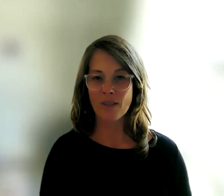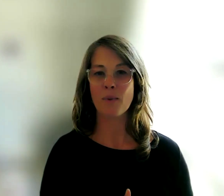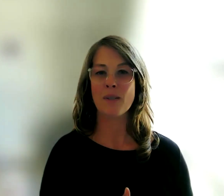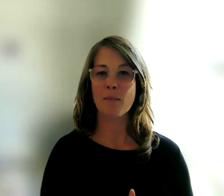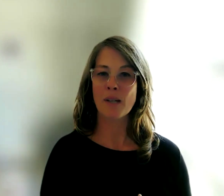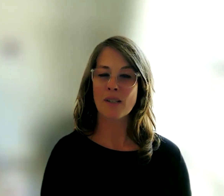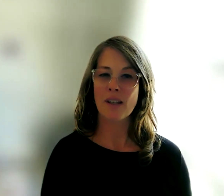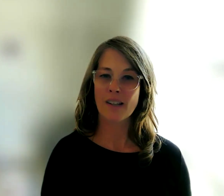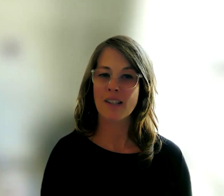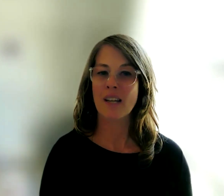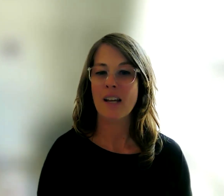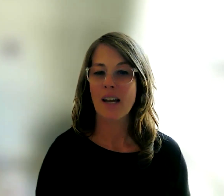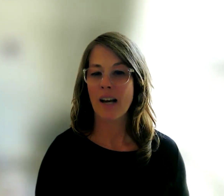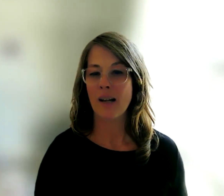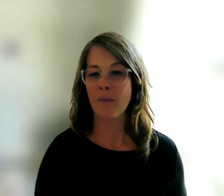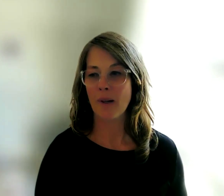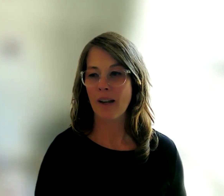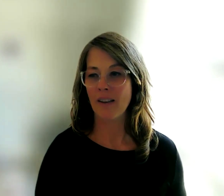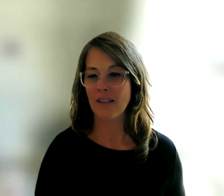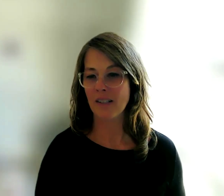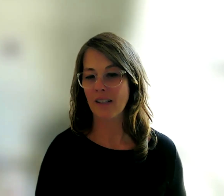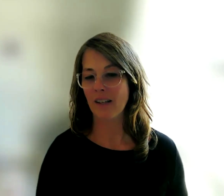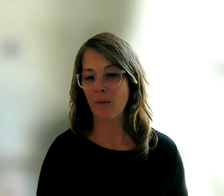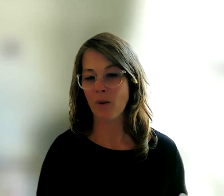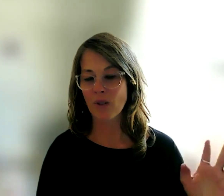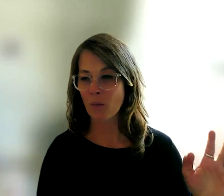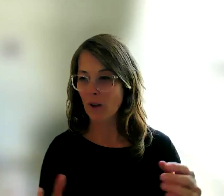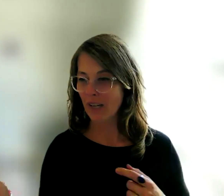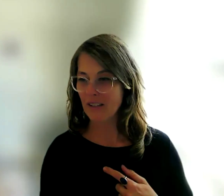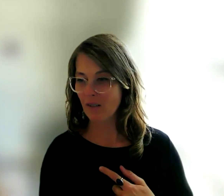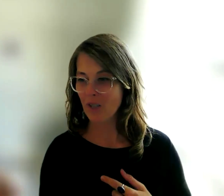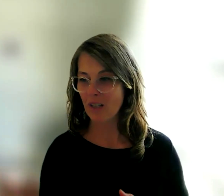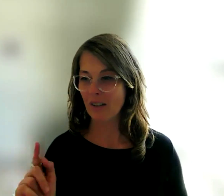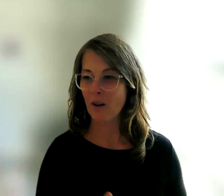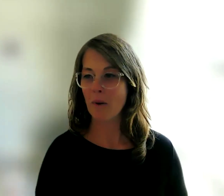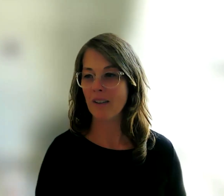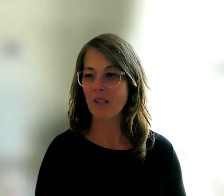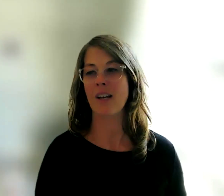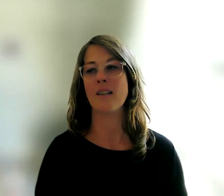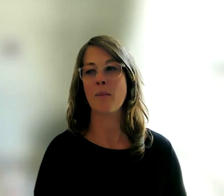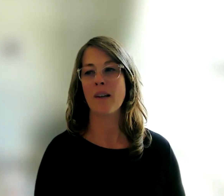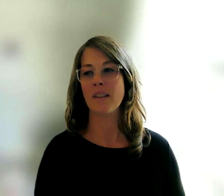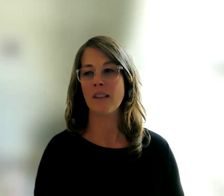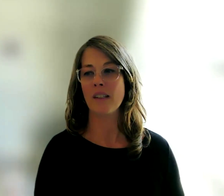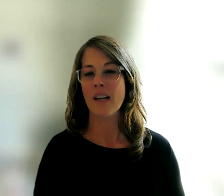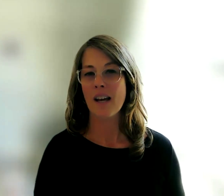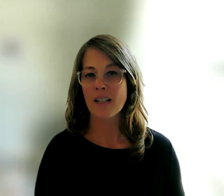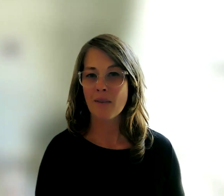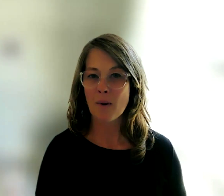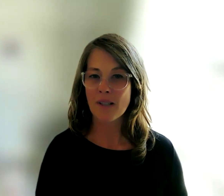of those, so we submitted to that. And we're also working, I saw a comment in the chat about